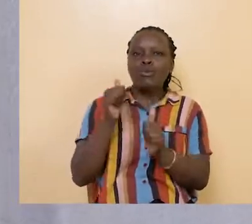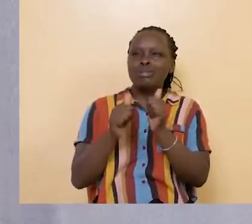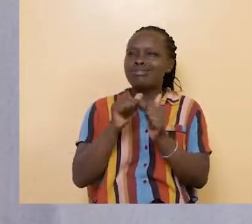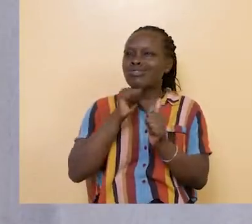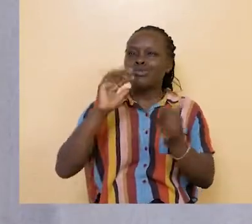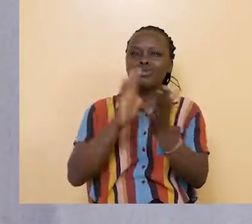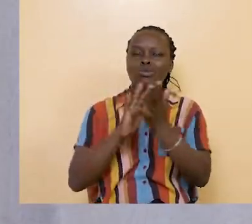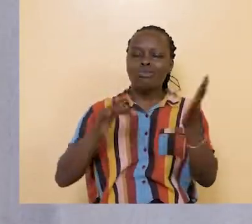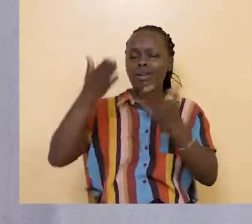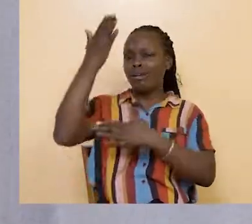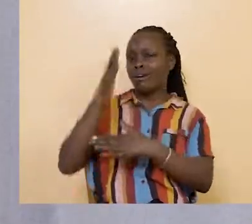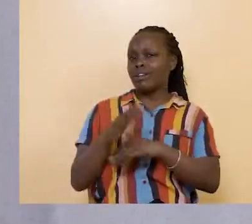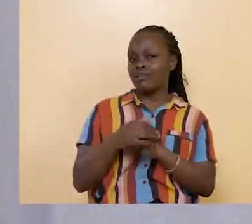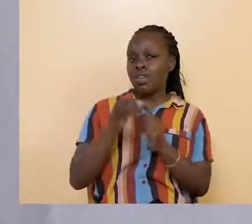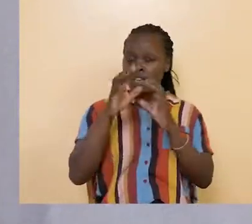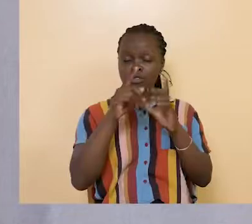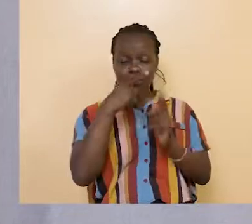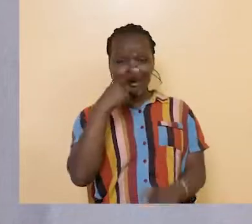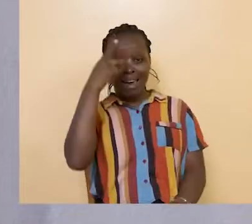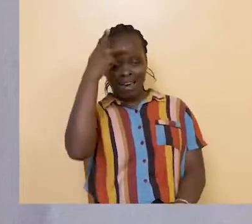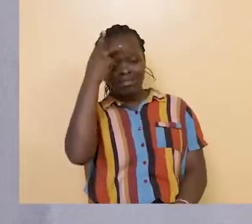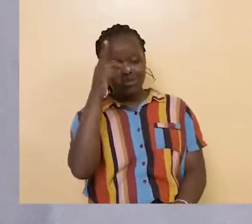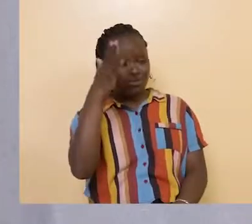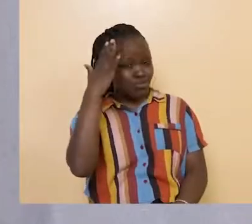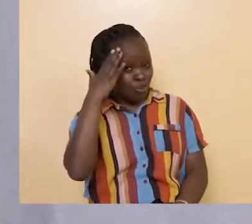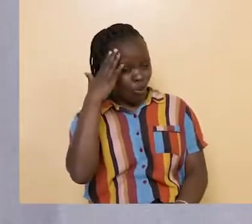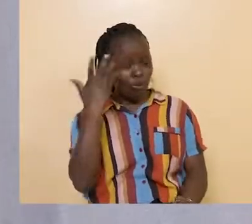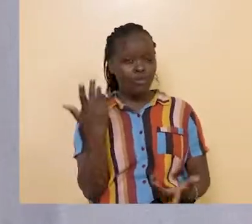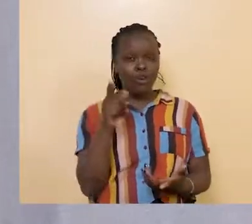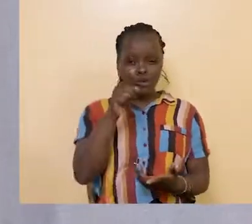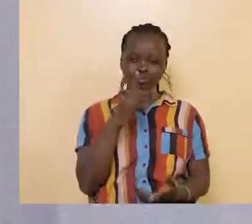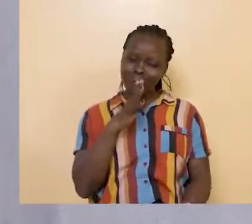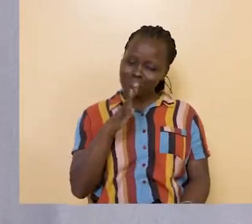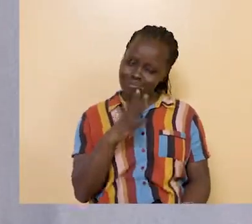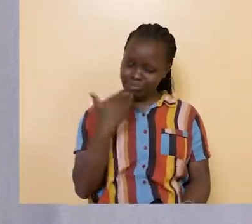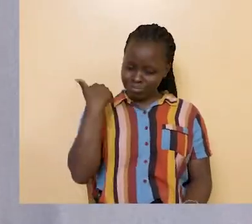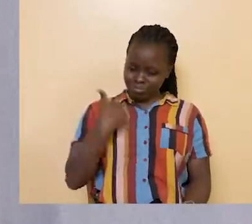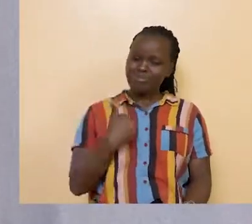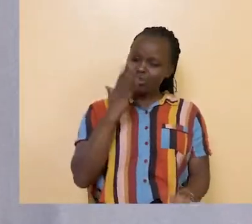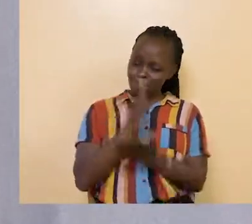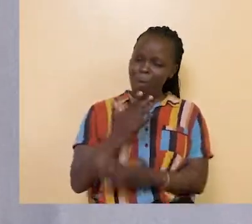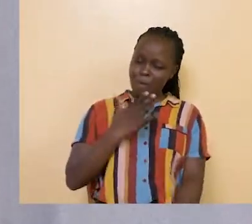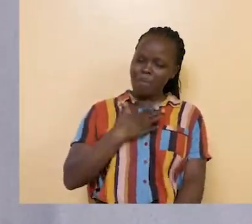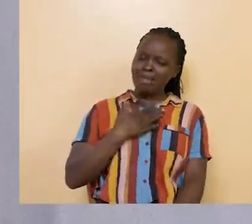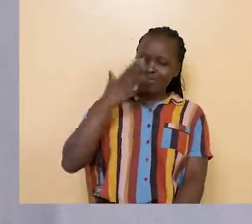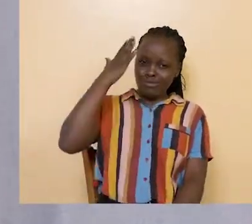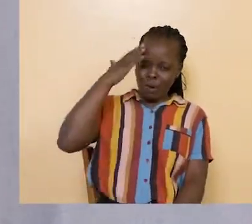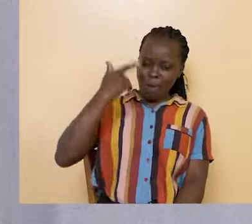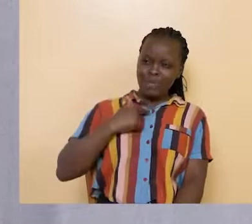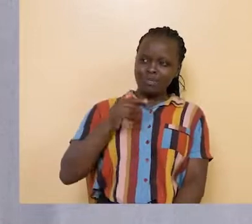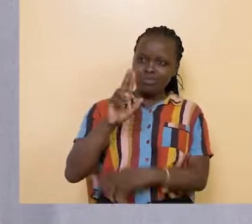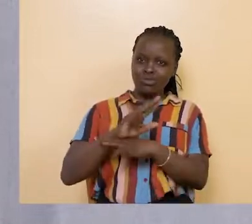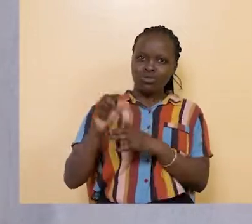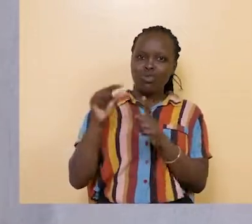glorifying to God. If you're a parent, you know that you have I have, at least I know, I have used